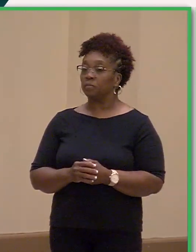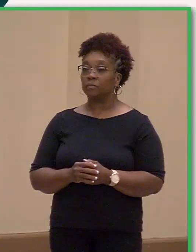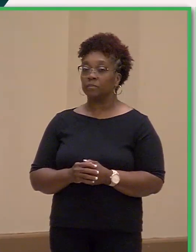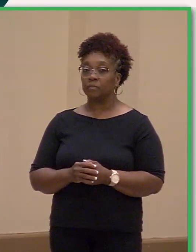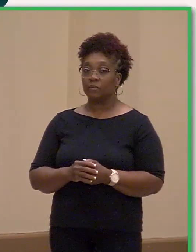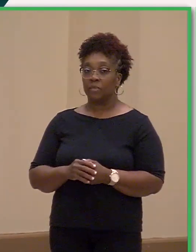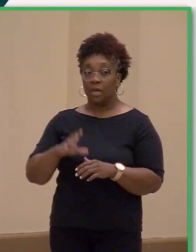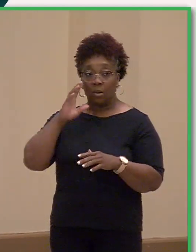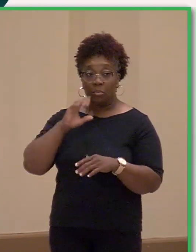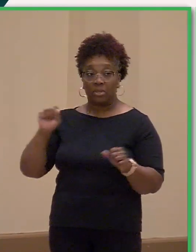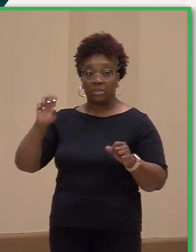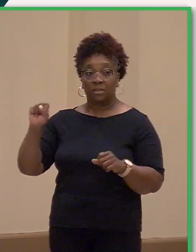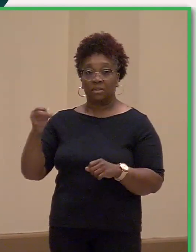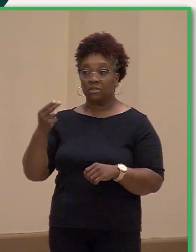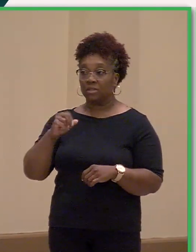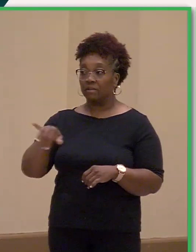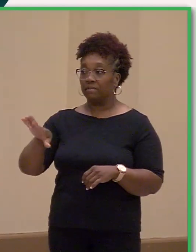President Sheffield's staff.